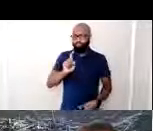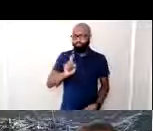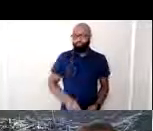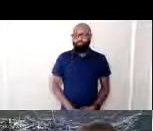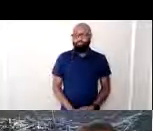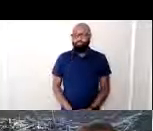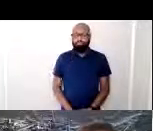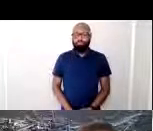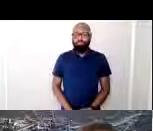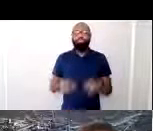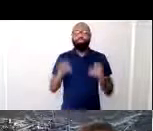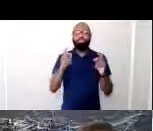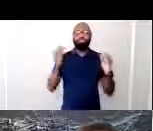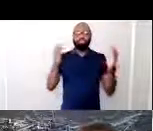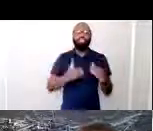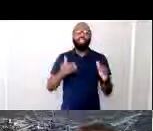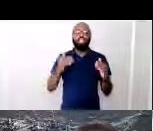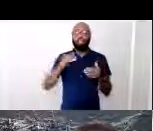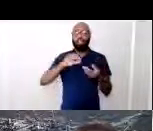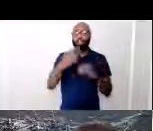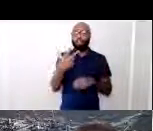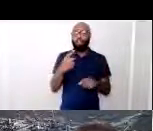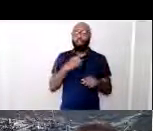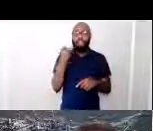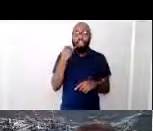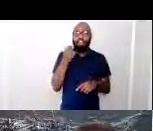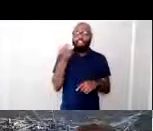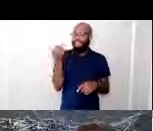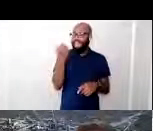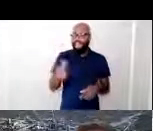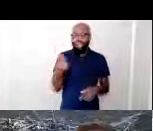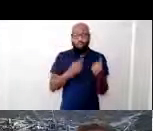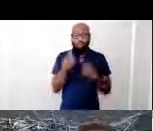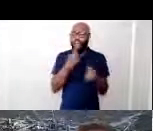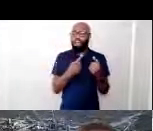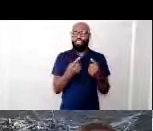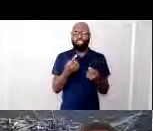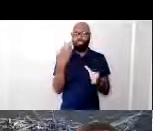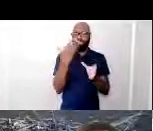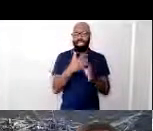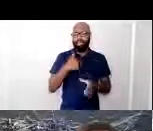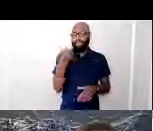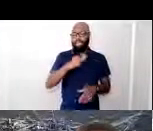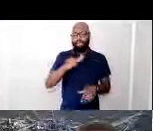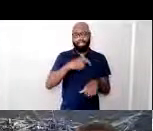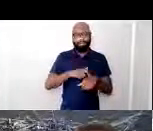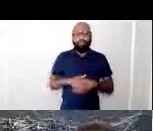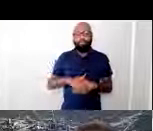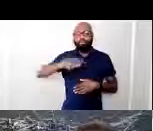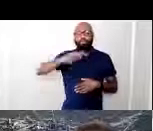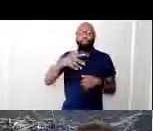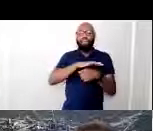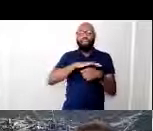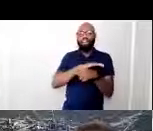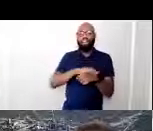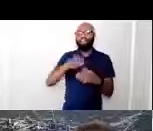Okay, I'll move on to 3, but feel free to stop me at any time. So the third area of city arts funding, and this is